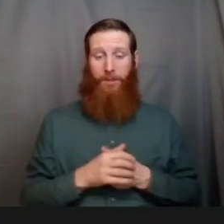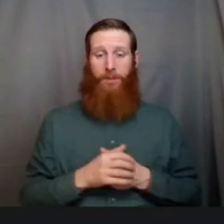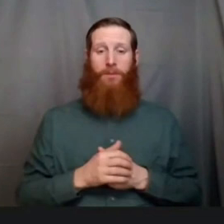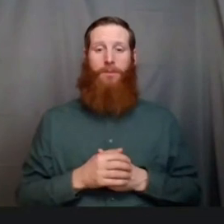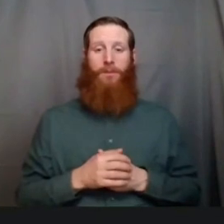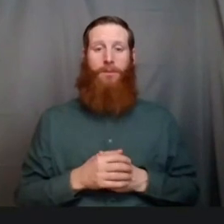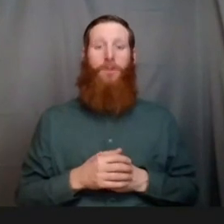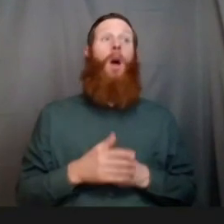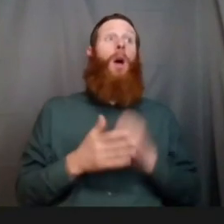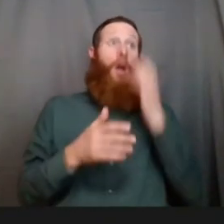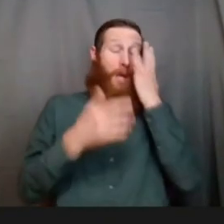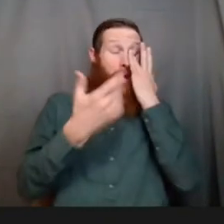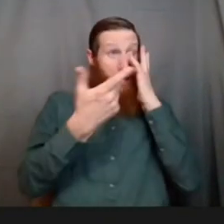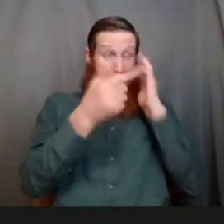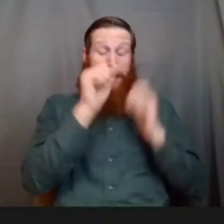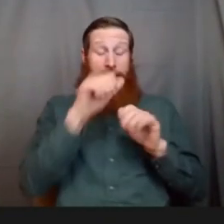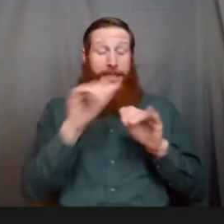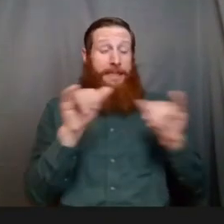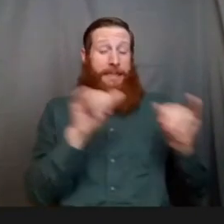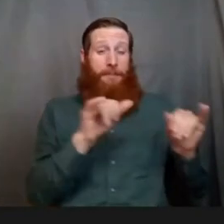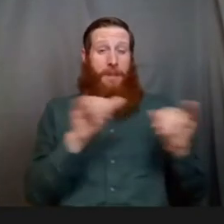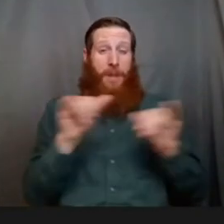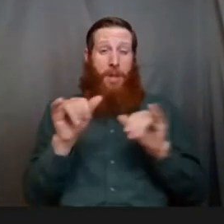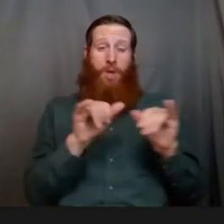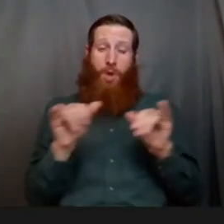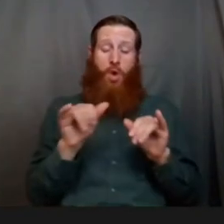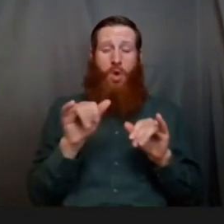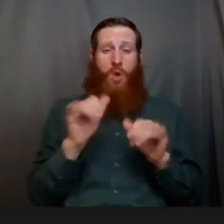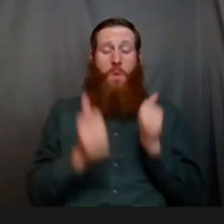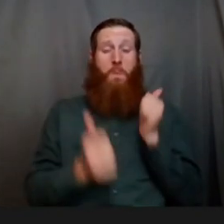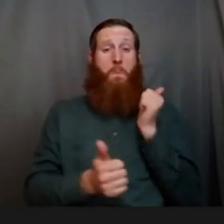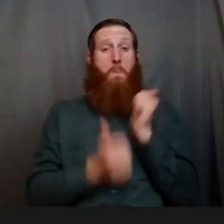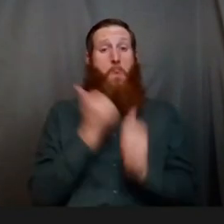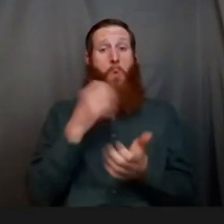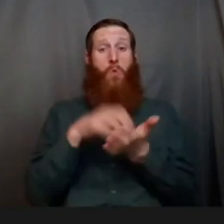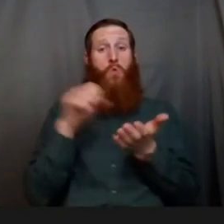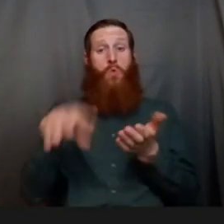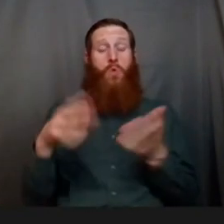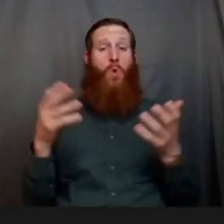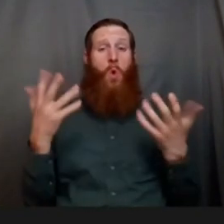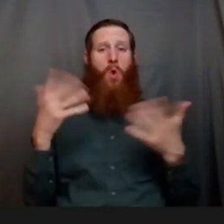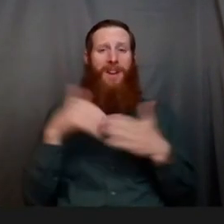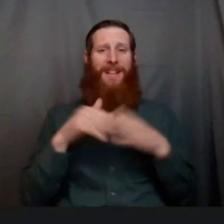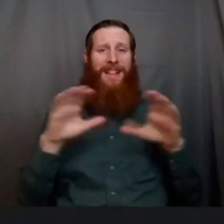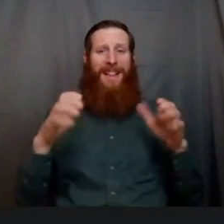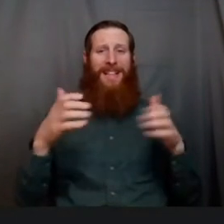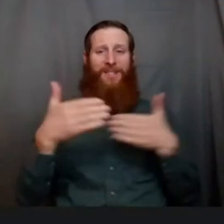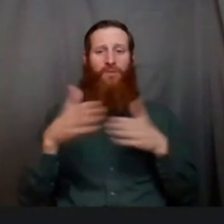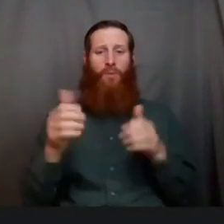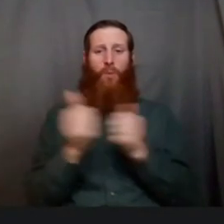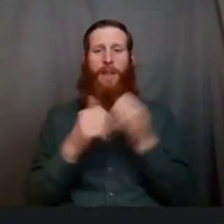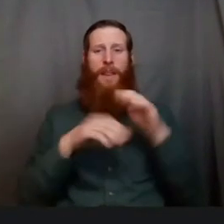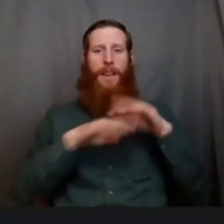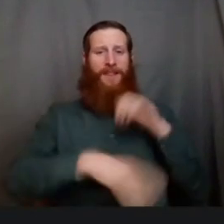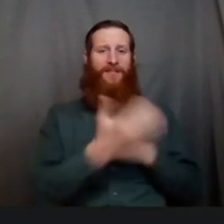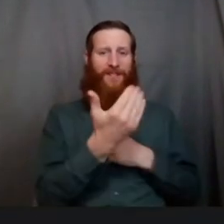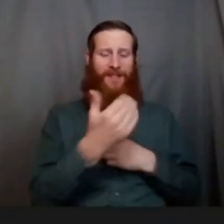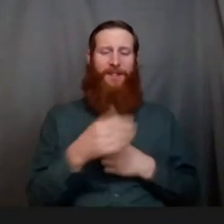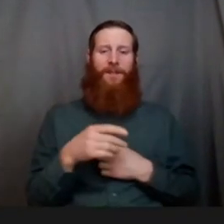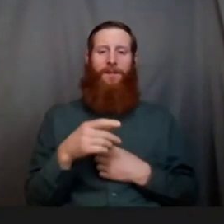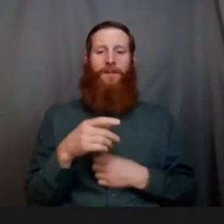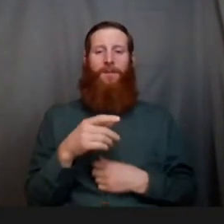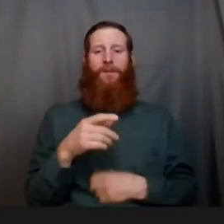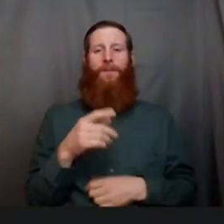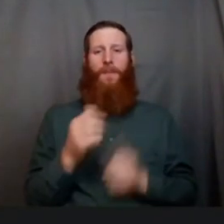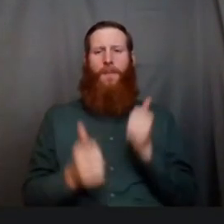Yes, it's similar, only in that the majority of the students already in classrooms with less than 15, the majority of service pathways.